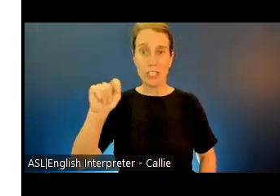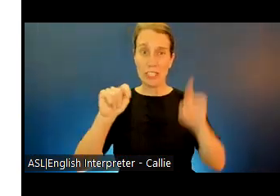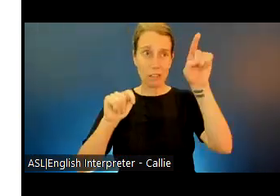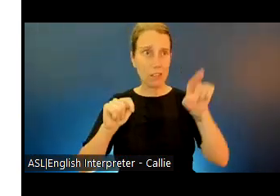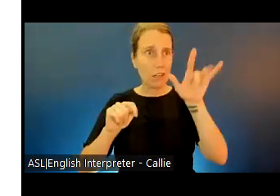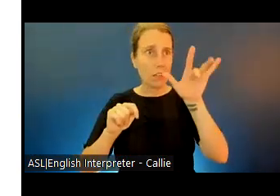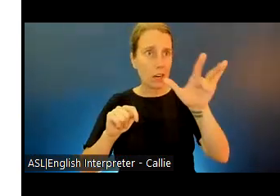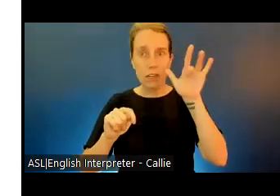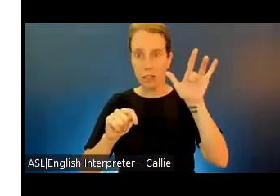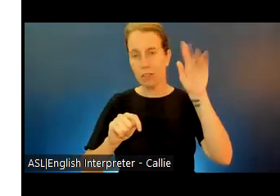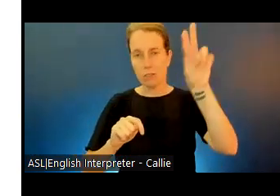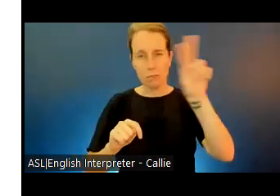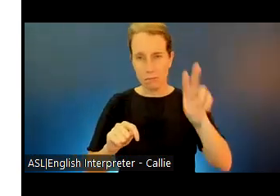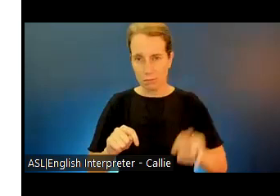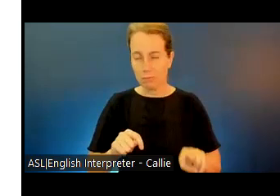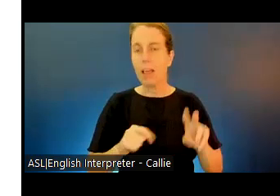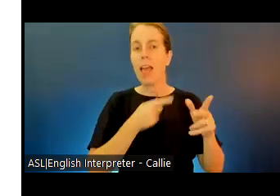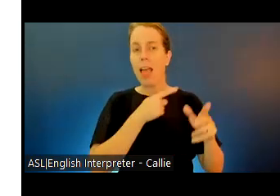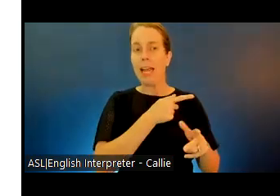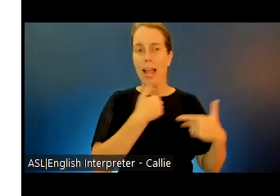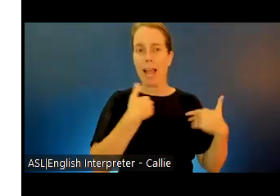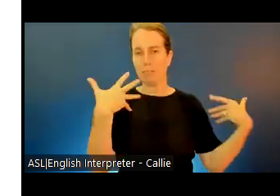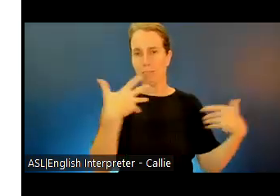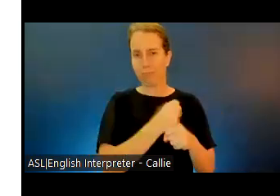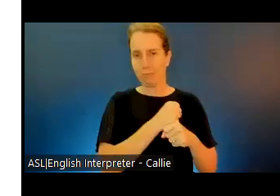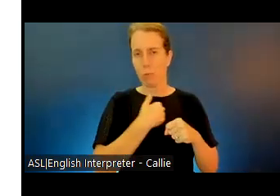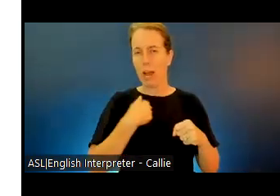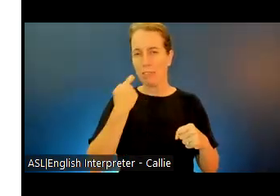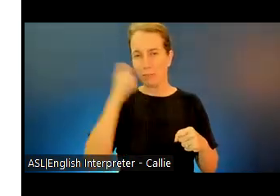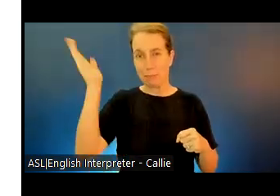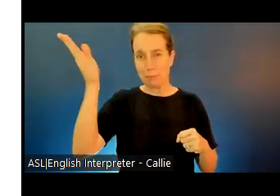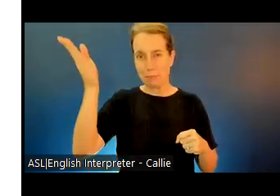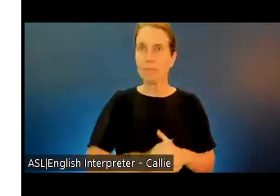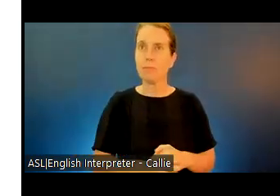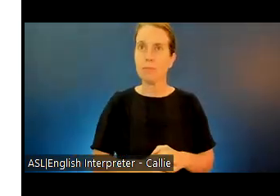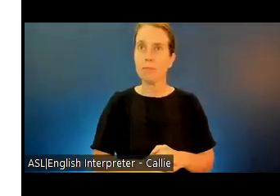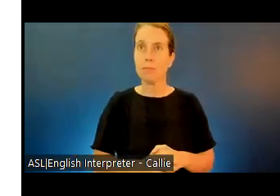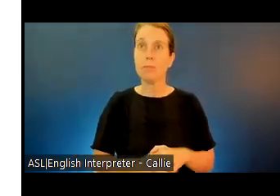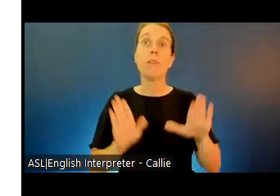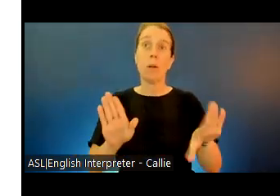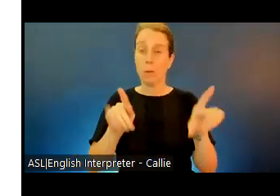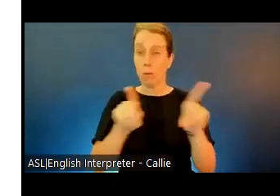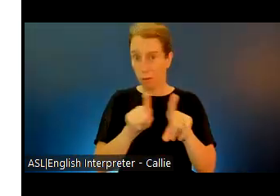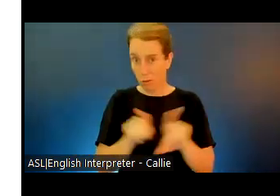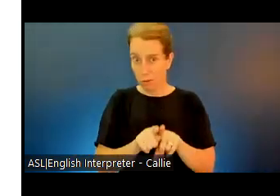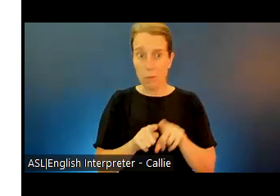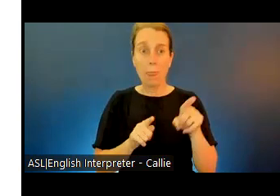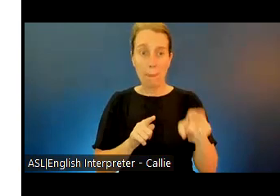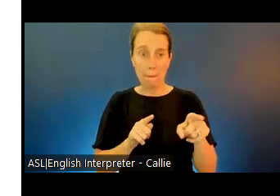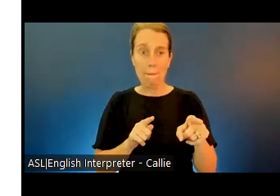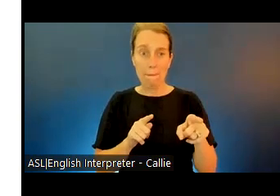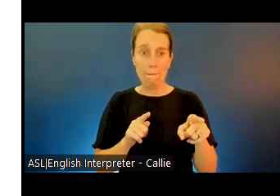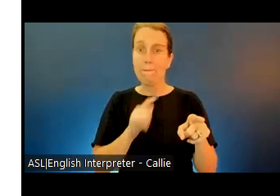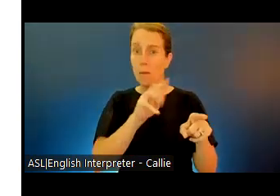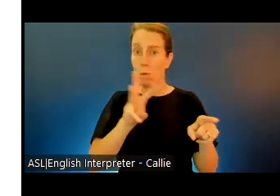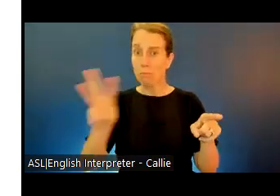of what I talked about today. In addition, just want to also briefly mention that our website provides